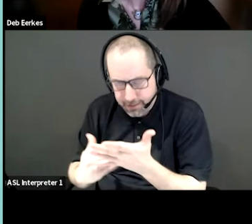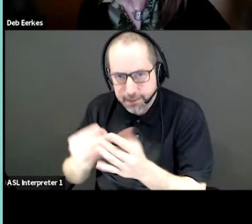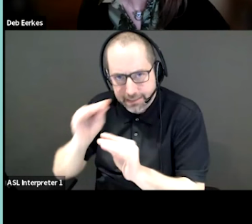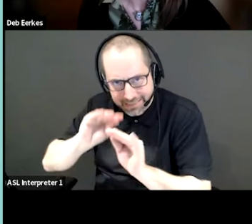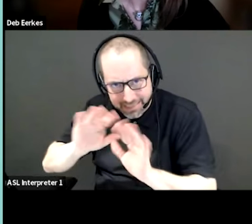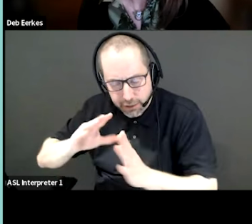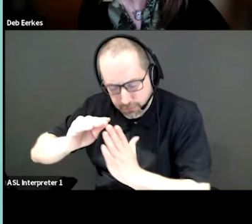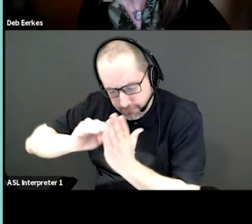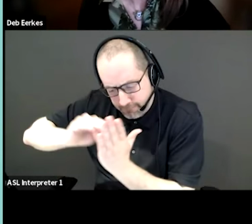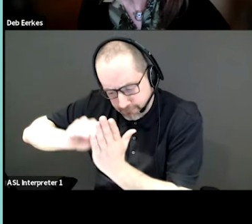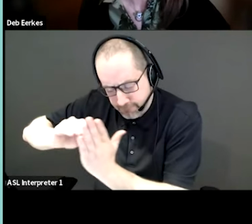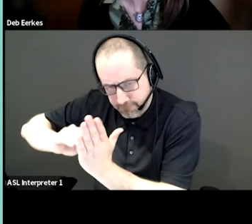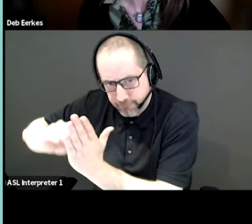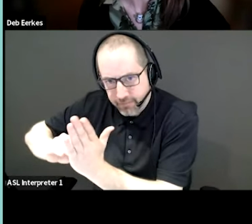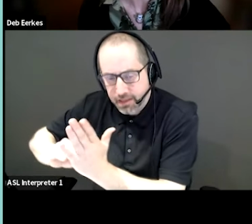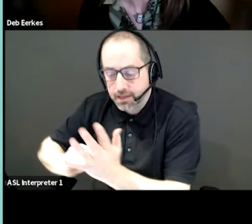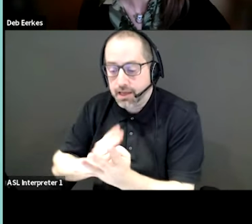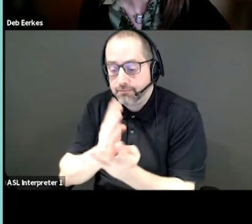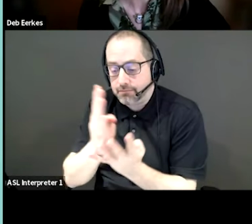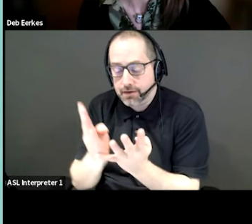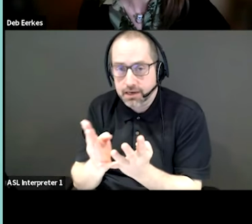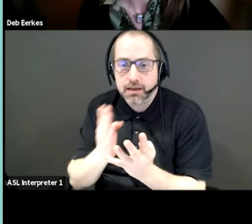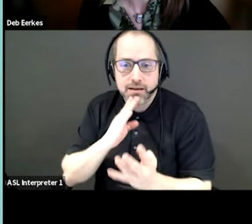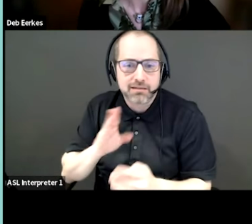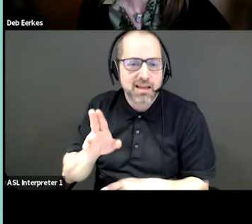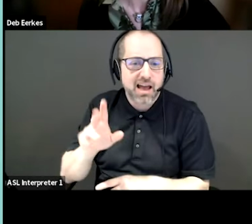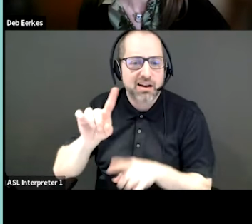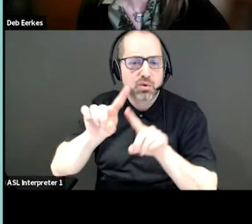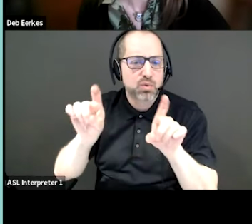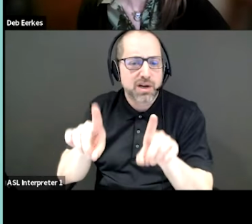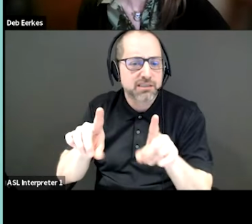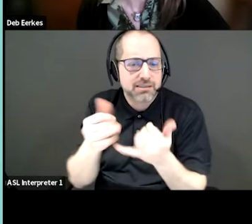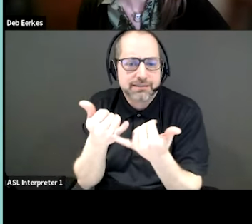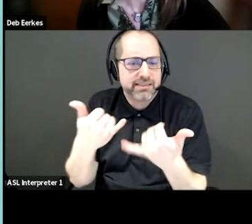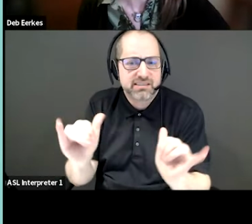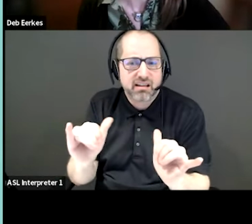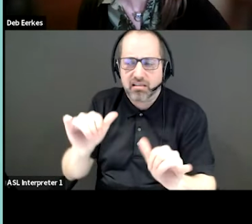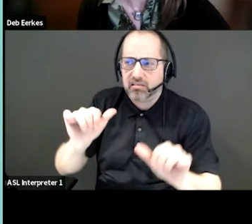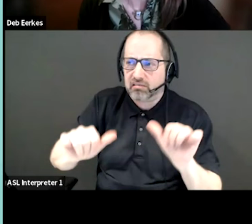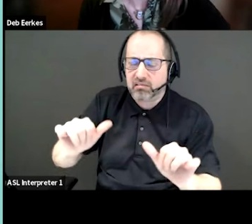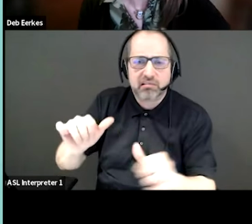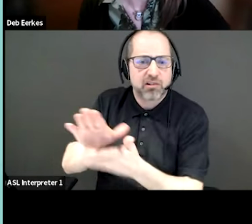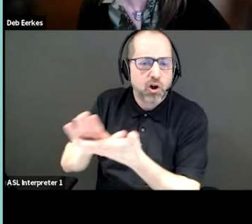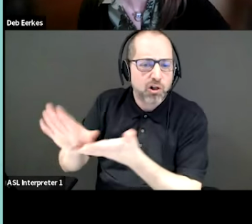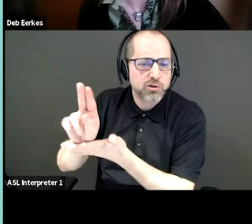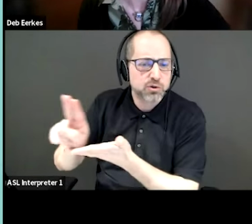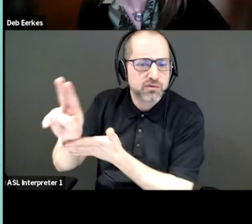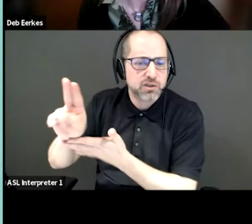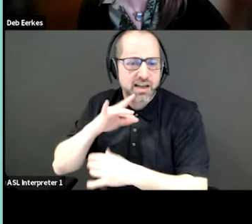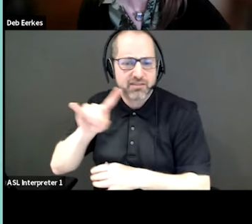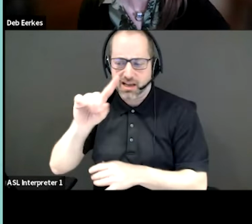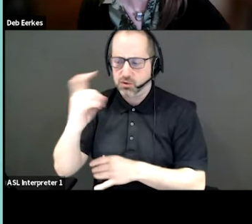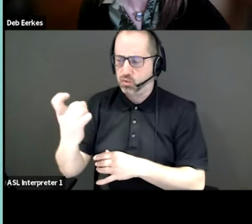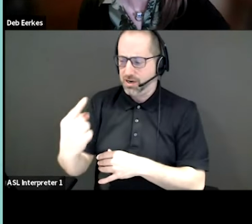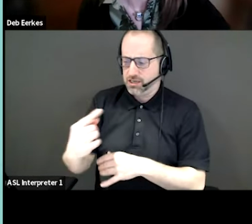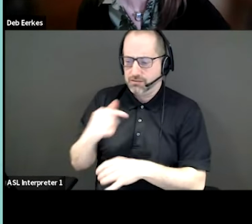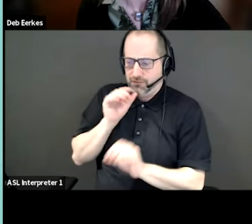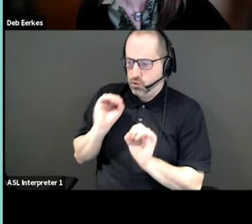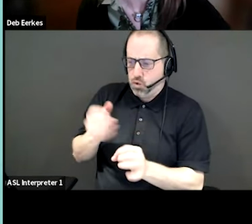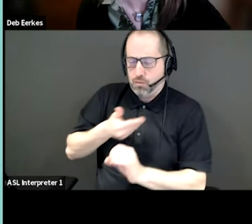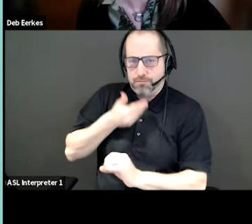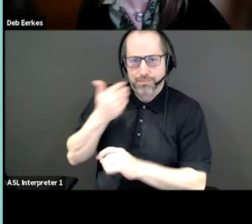unsettled questions, those challenges that vex post-secondary institutions across the country, but have no clear best practices